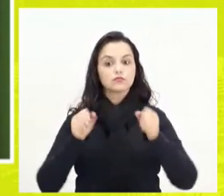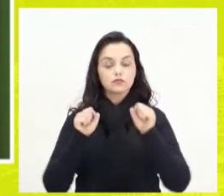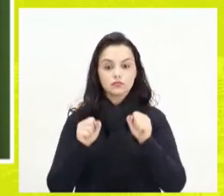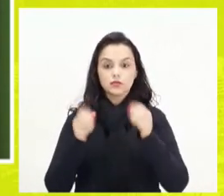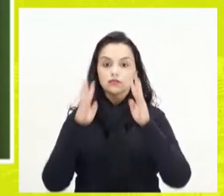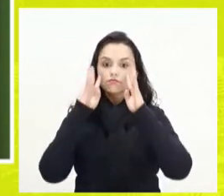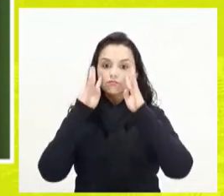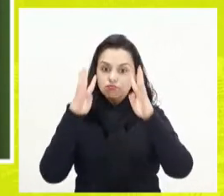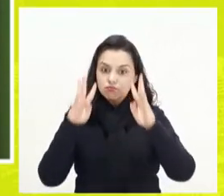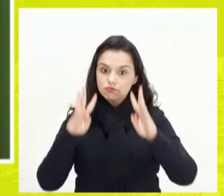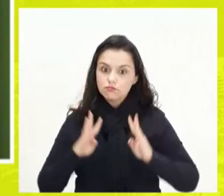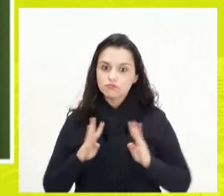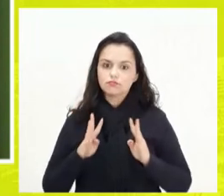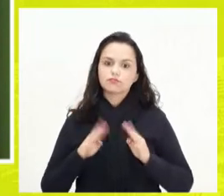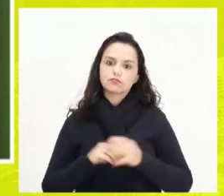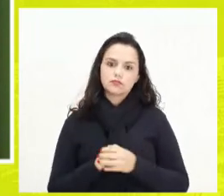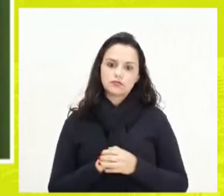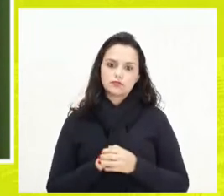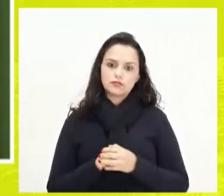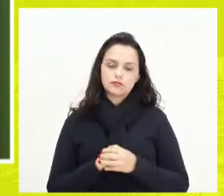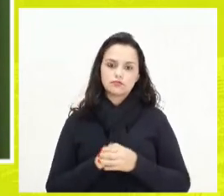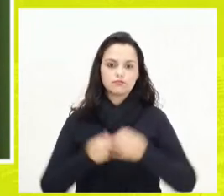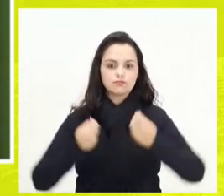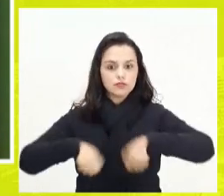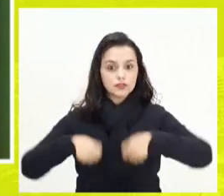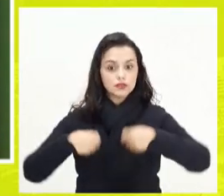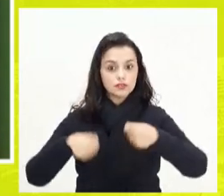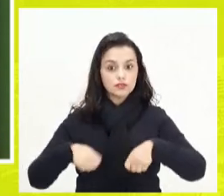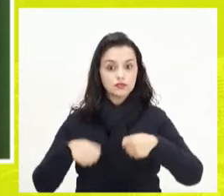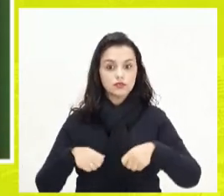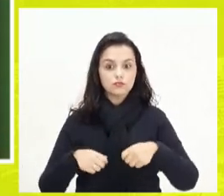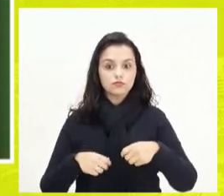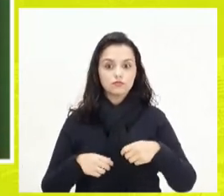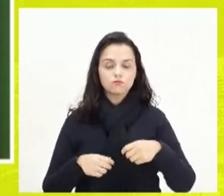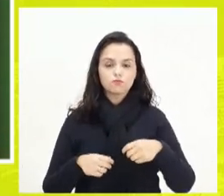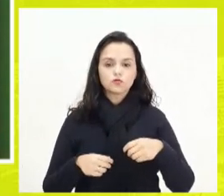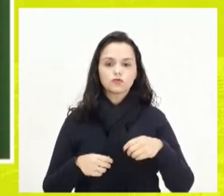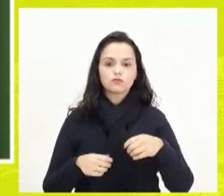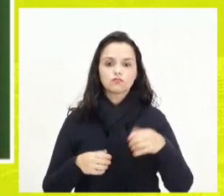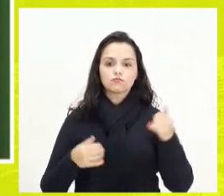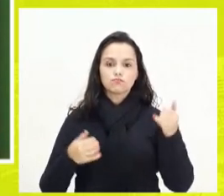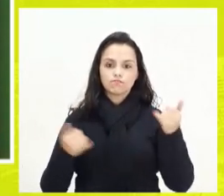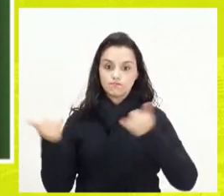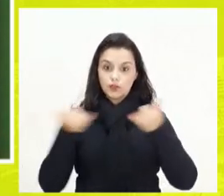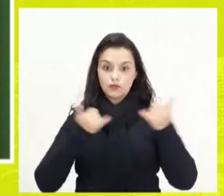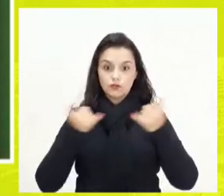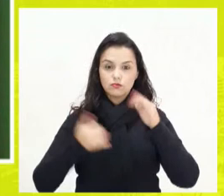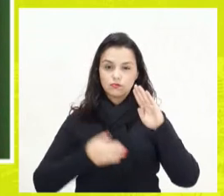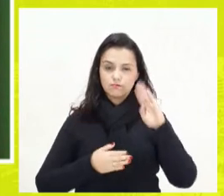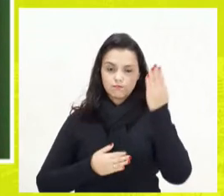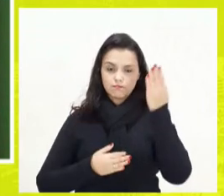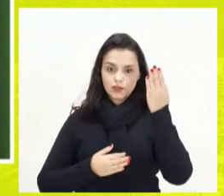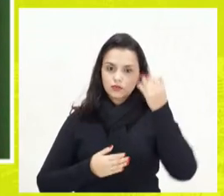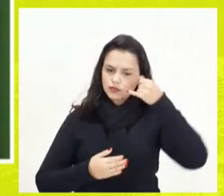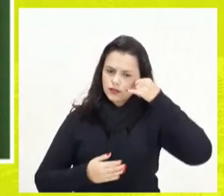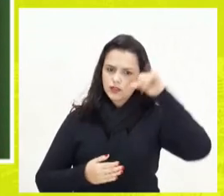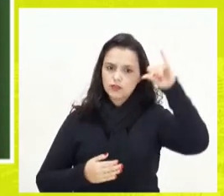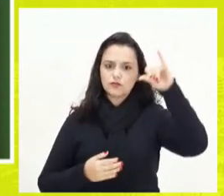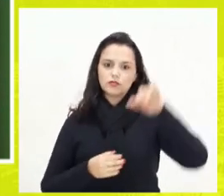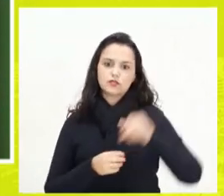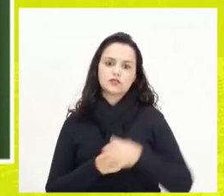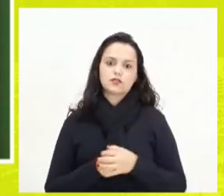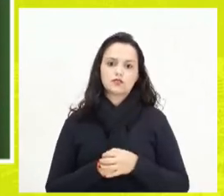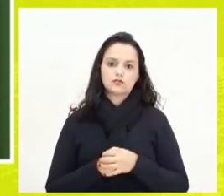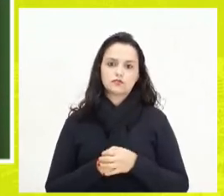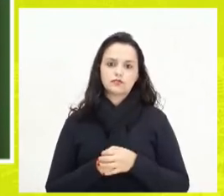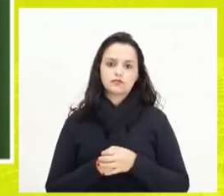are able to listen they have to be good listeners in order to fight the misinformation